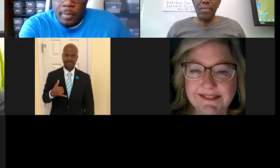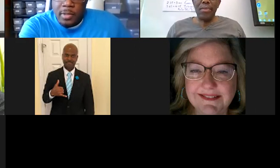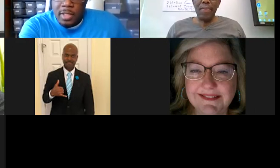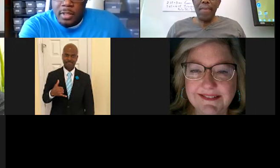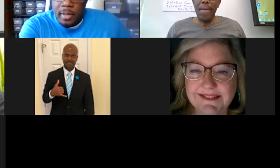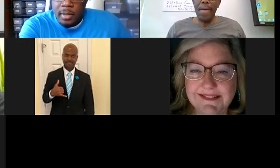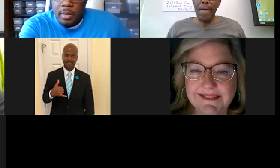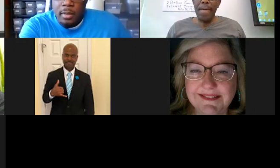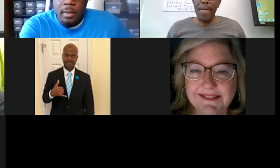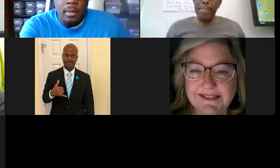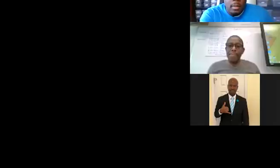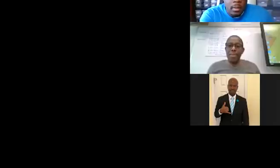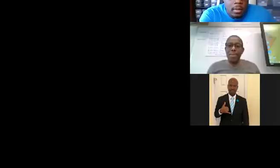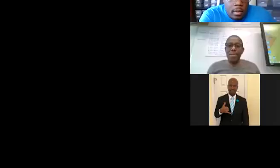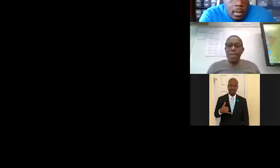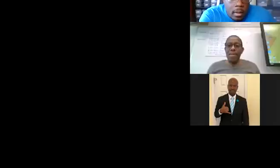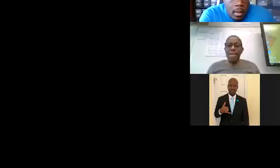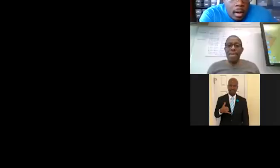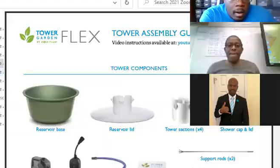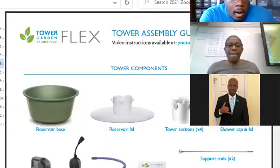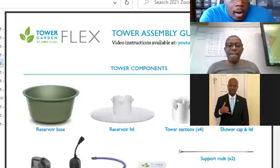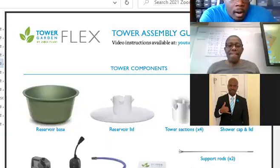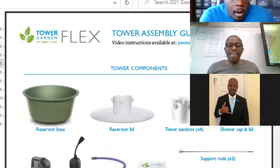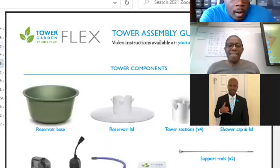I'll bring it up in just a minute.